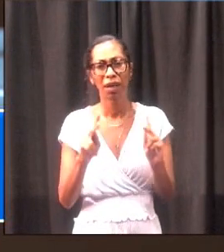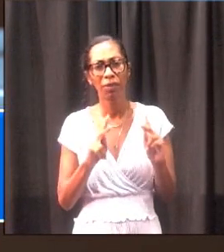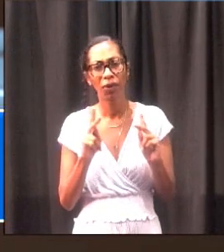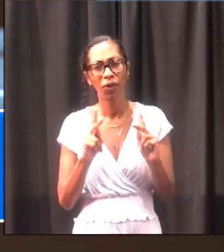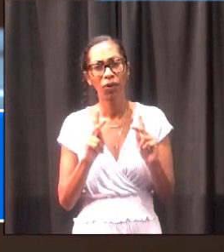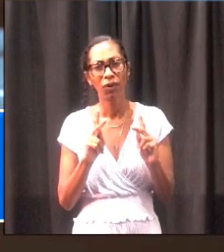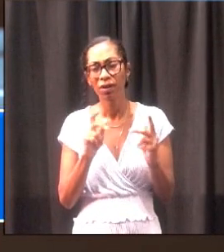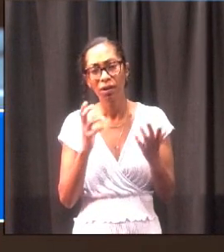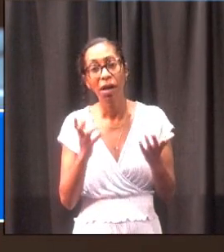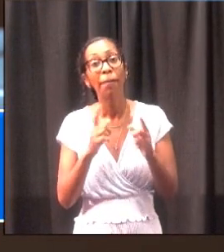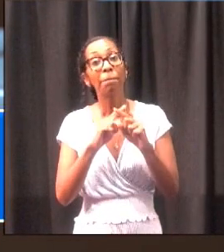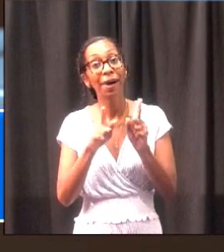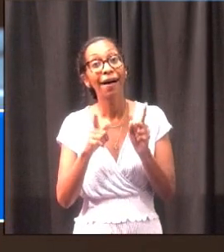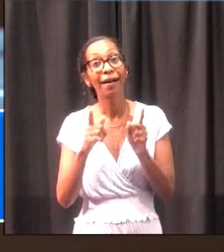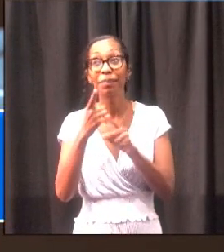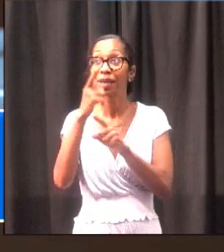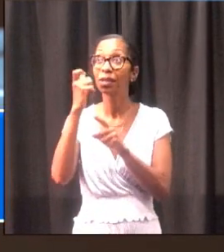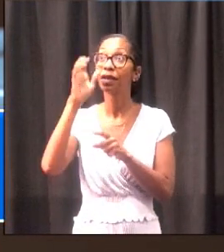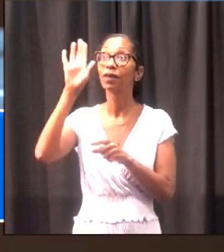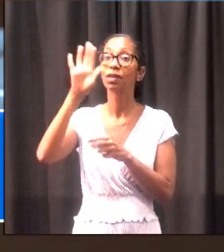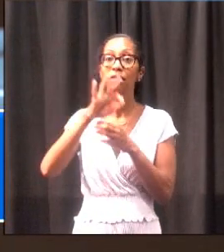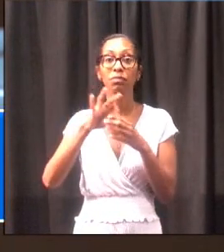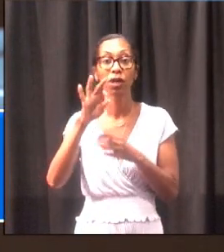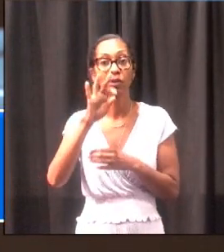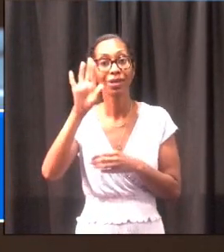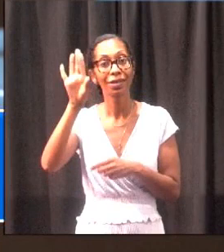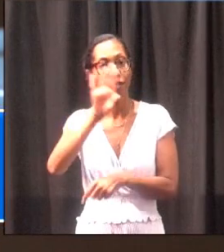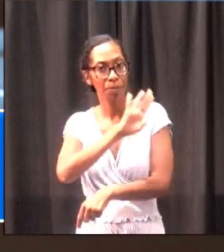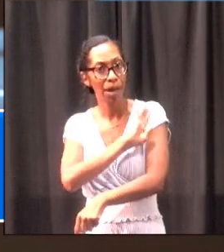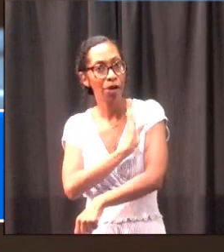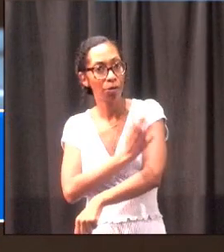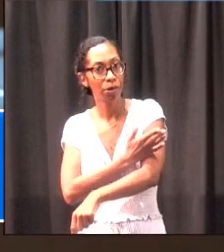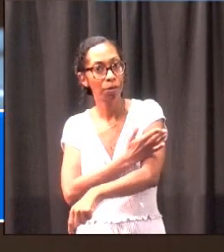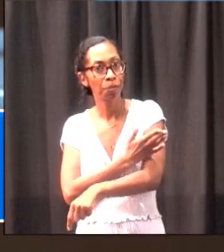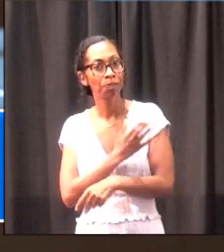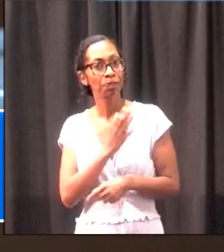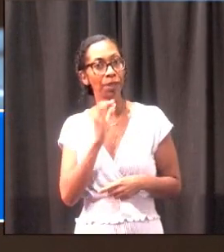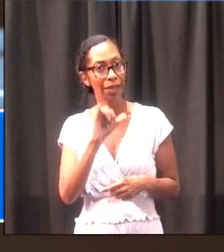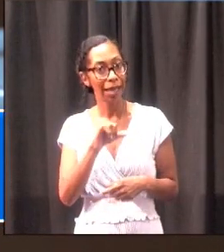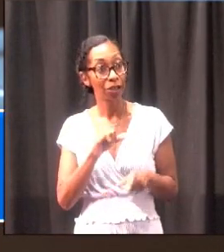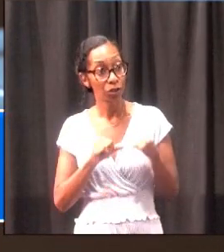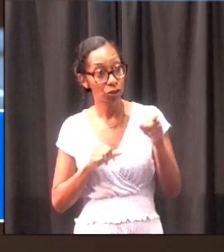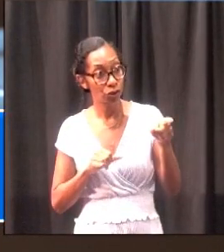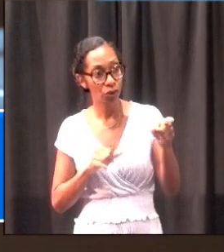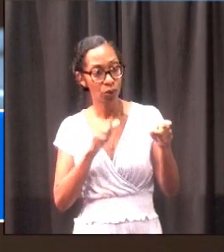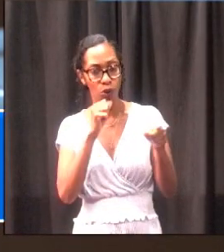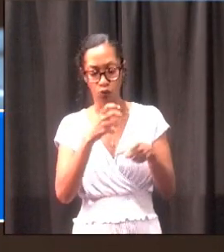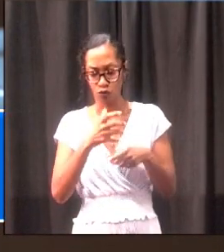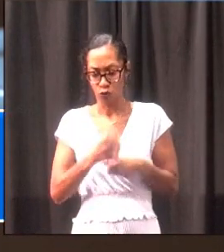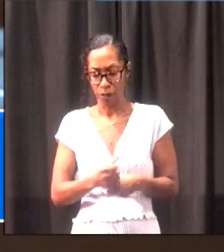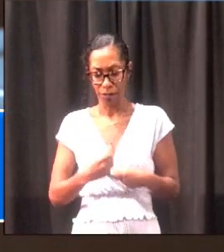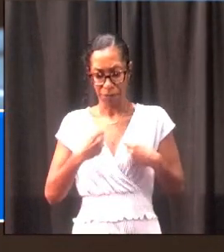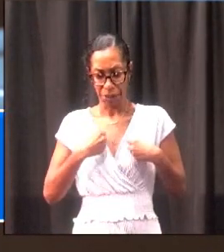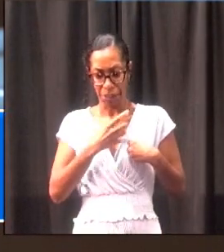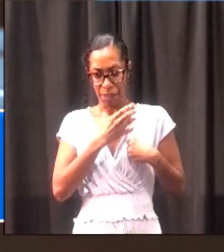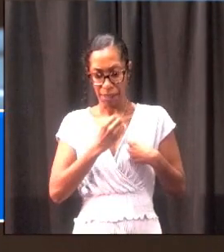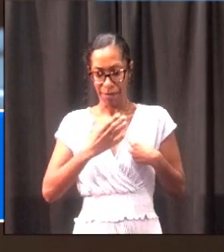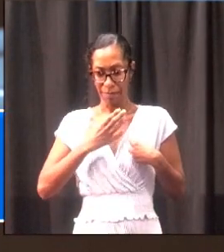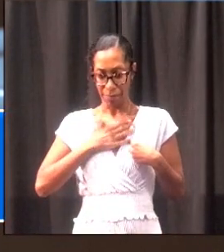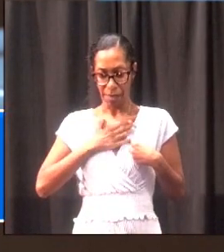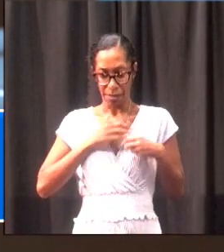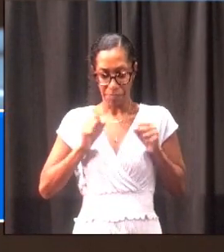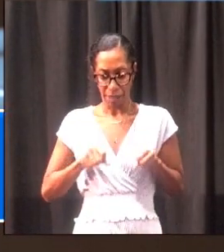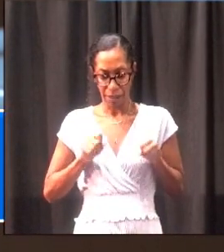of the Spirit and of power, that your faith should not be in the wisdom of men, but in